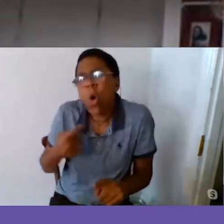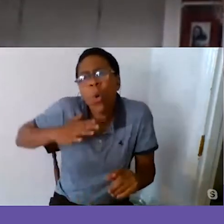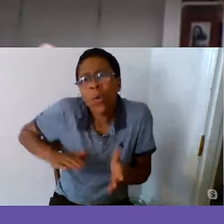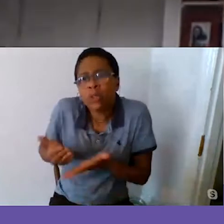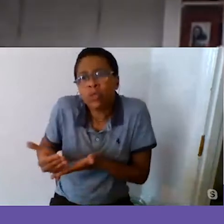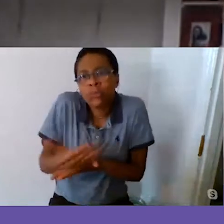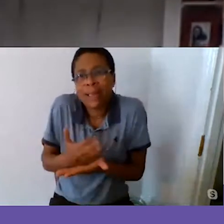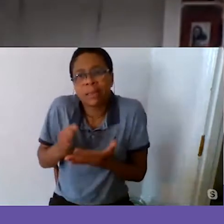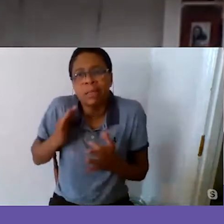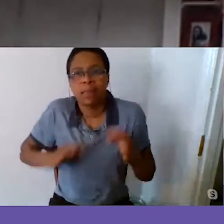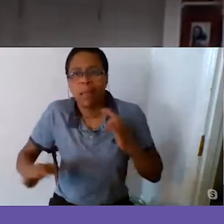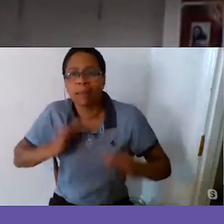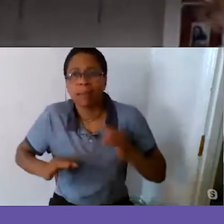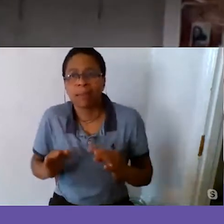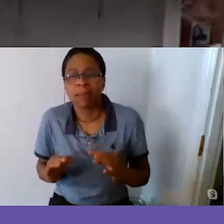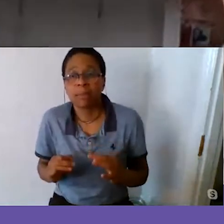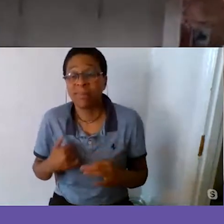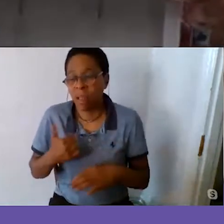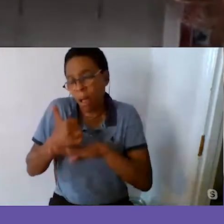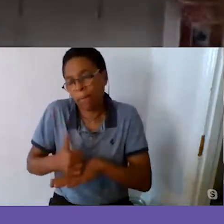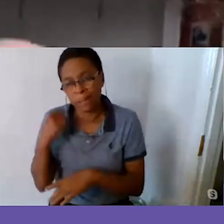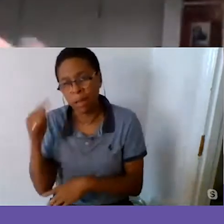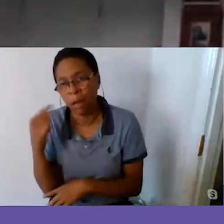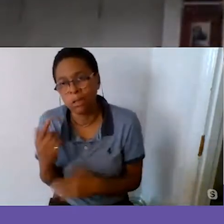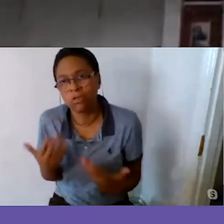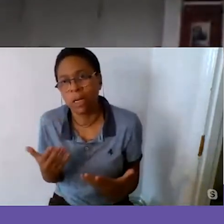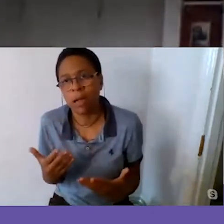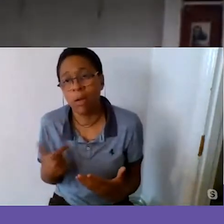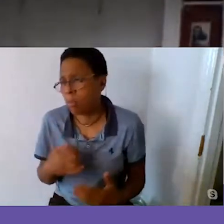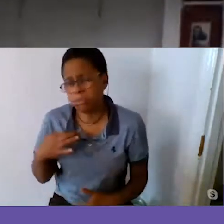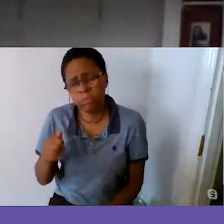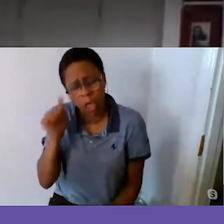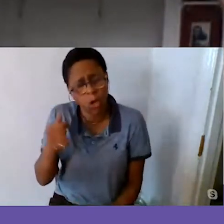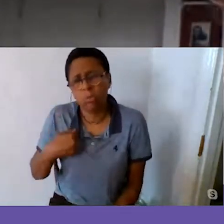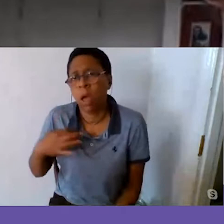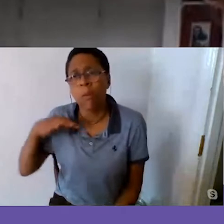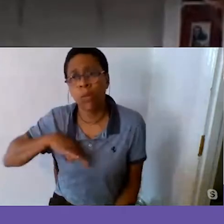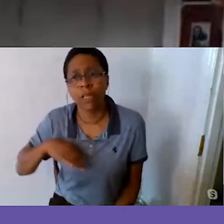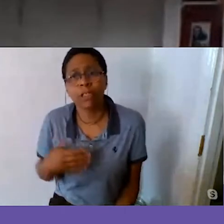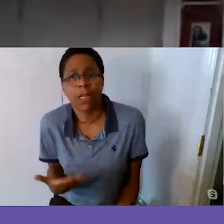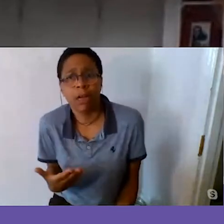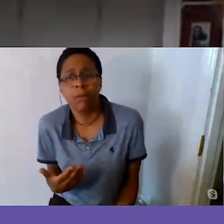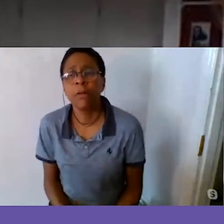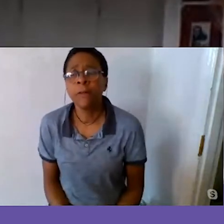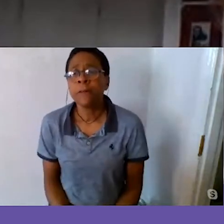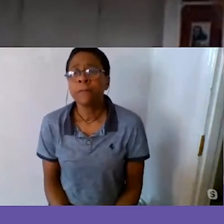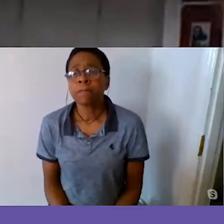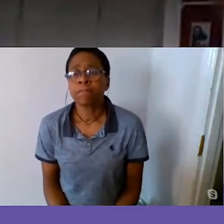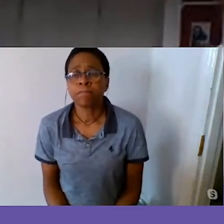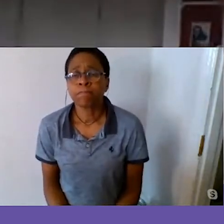mindful that I'm based in London right now. Like, I'm from a very privileged space where I can say that.